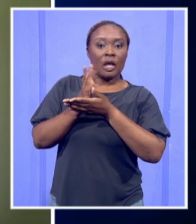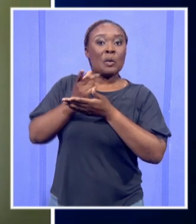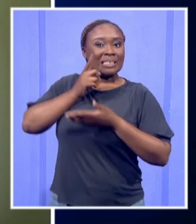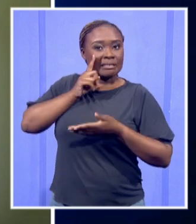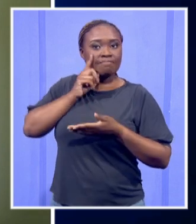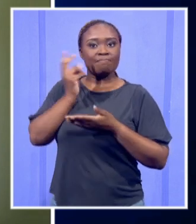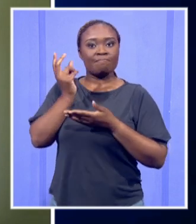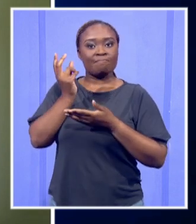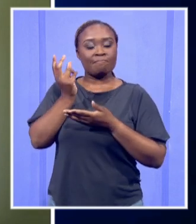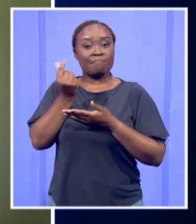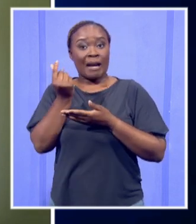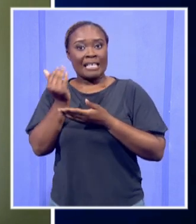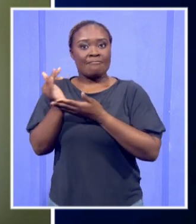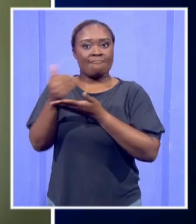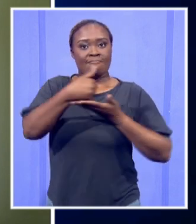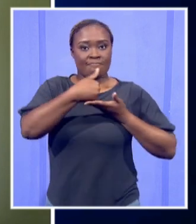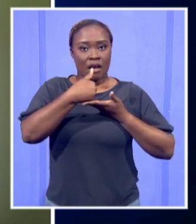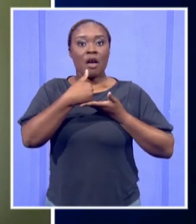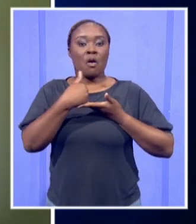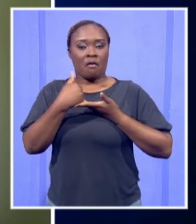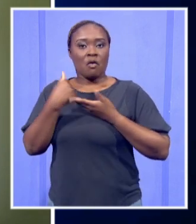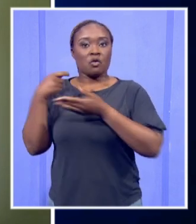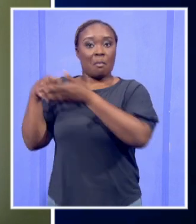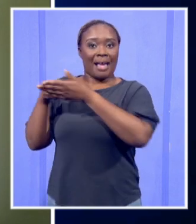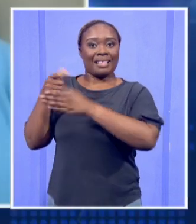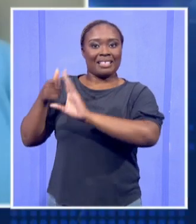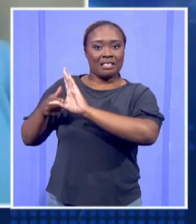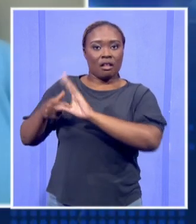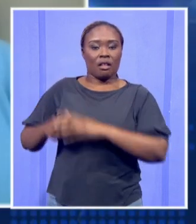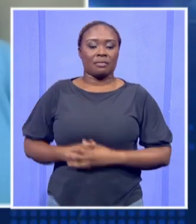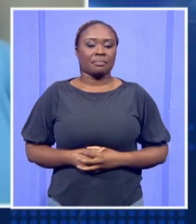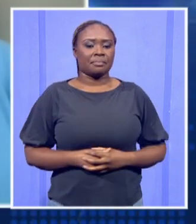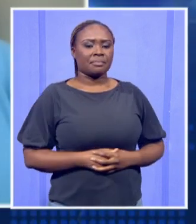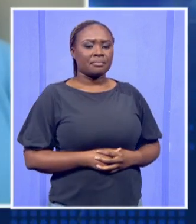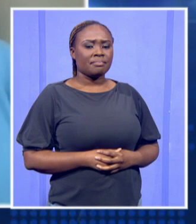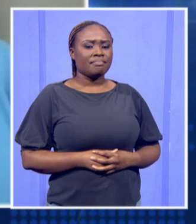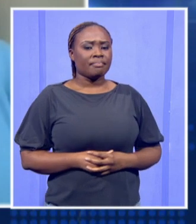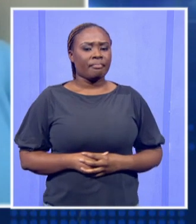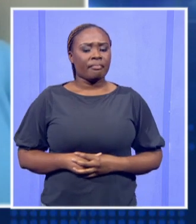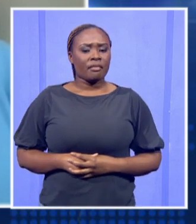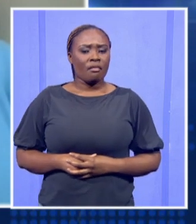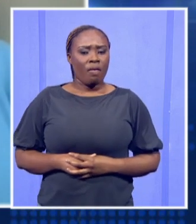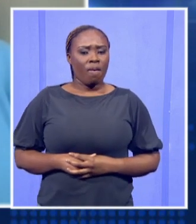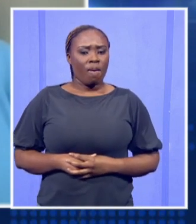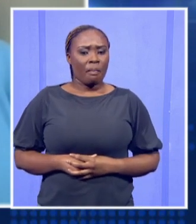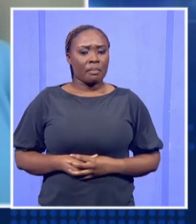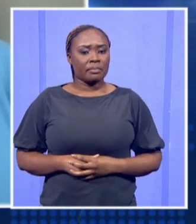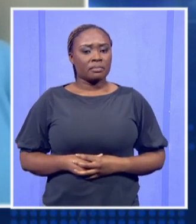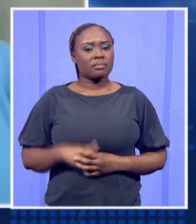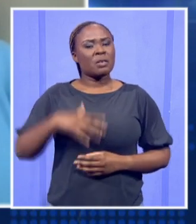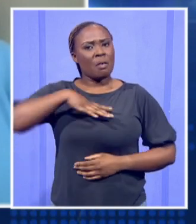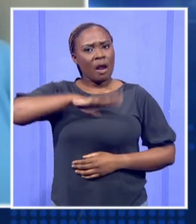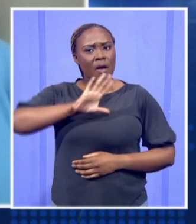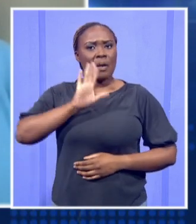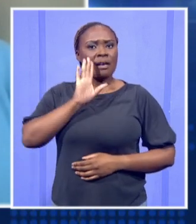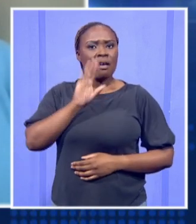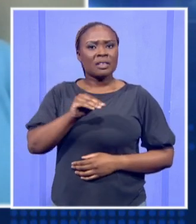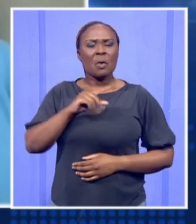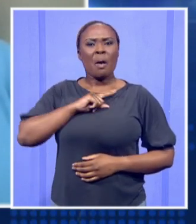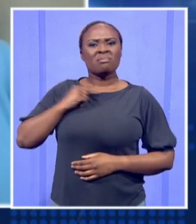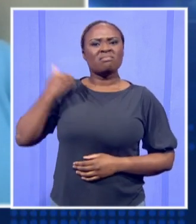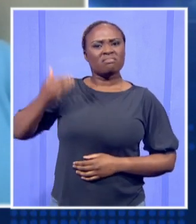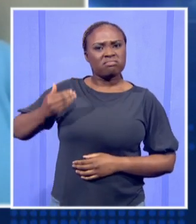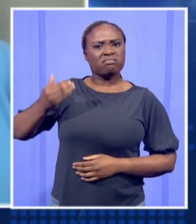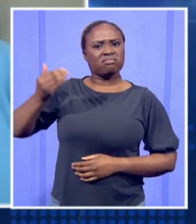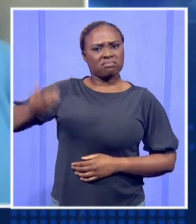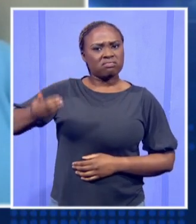looking at the problem and trying to find extra money. Yeah, I need to ask this question, because when you start to see a pattern, it